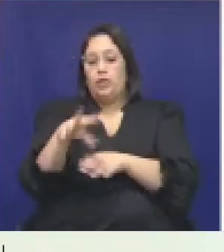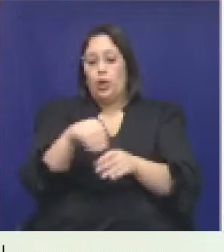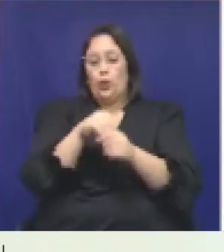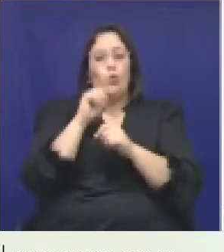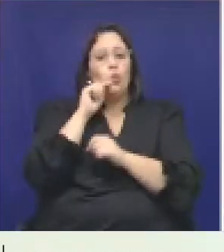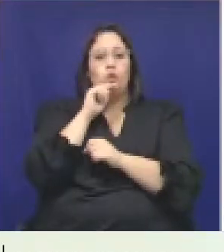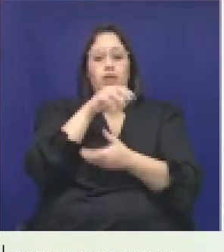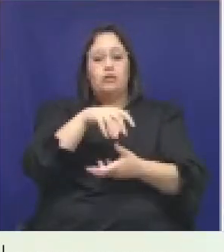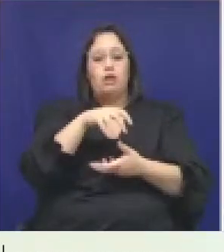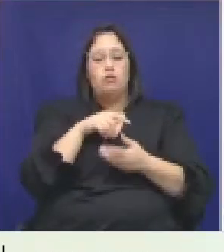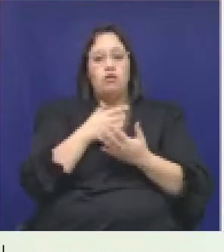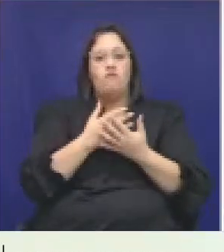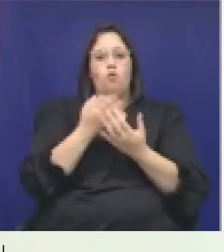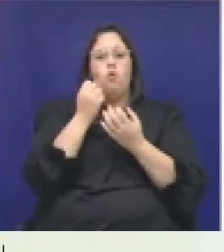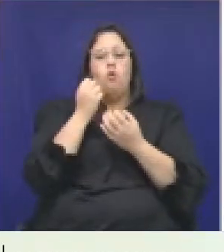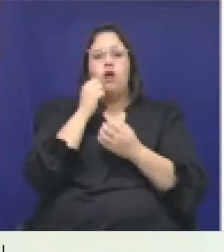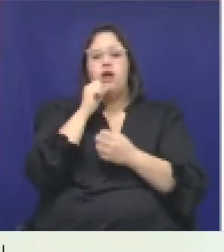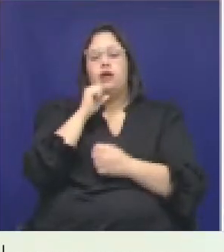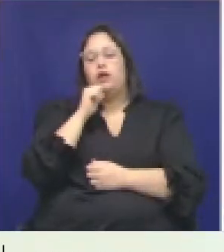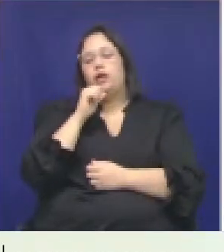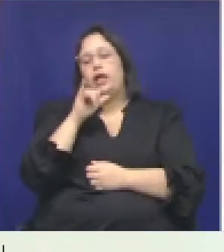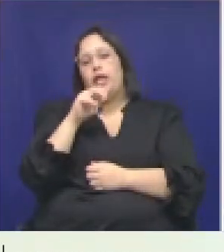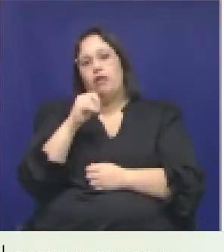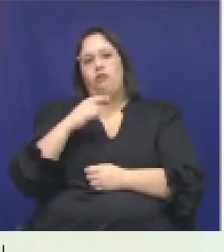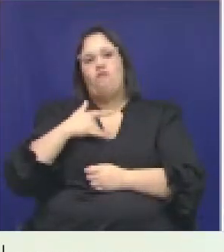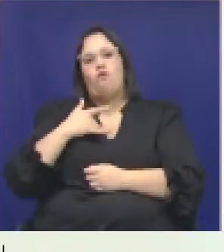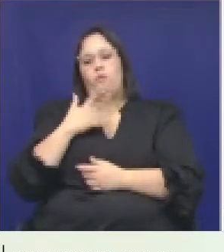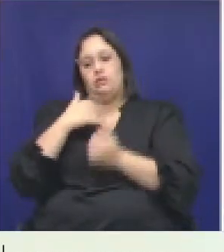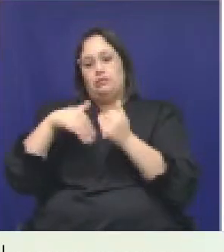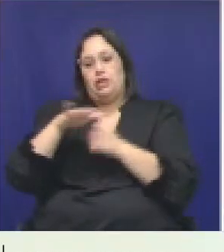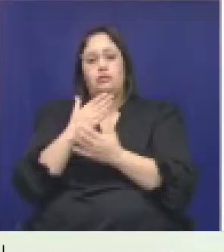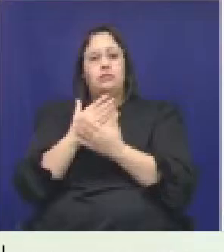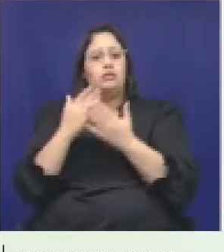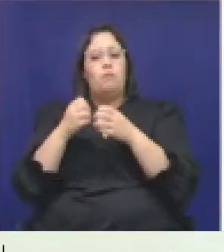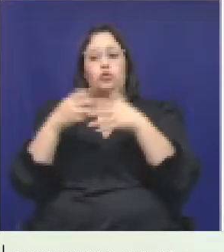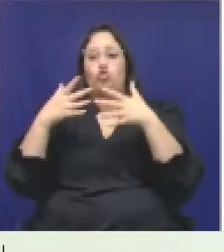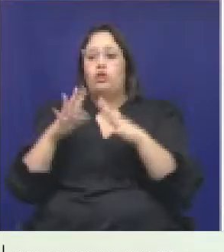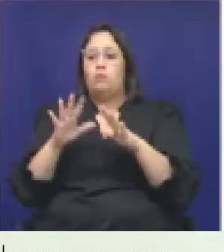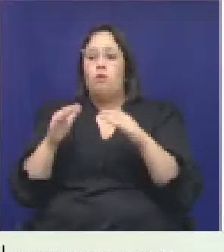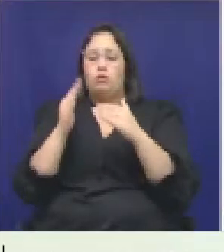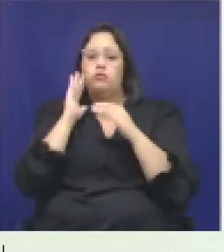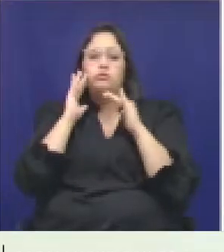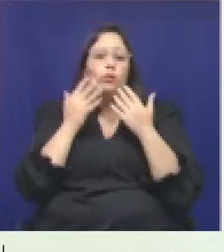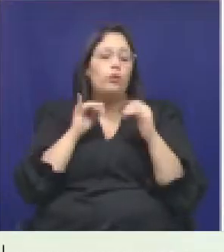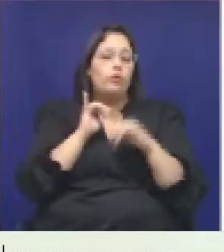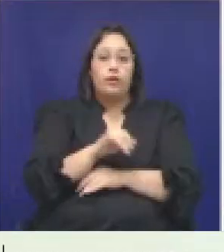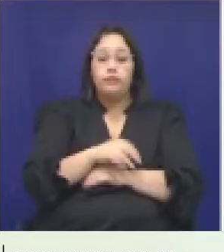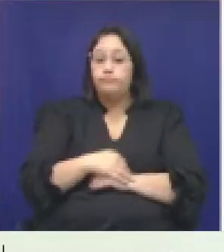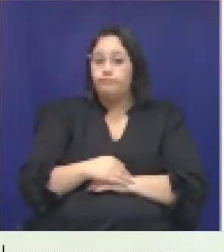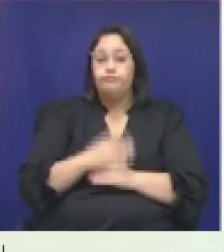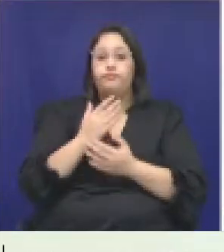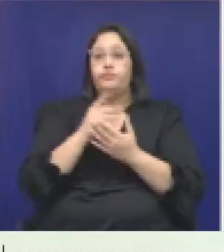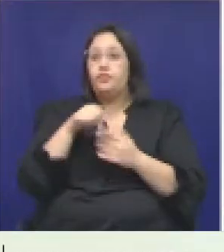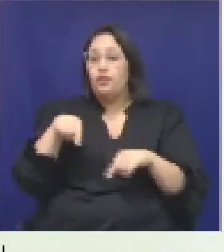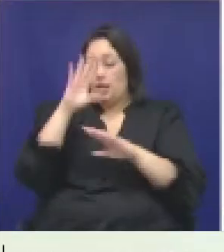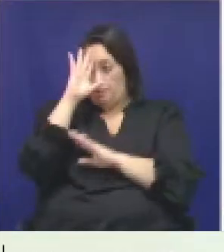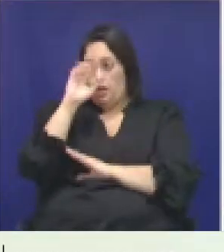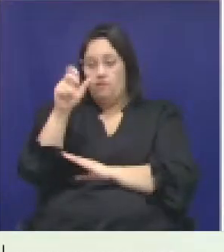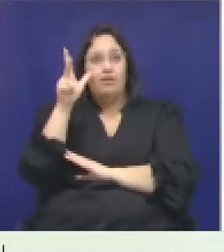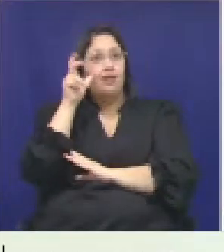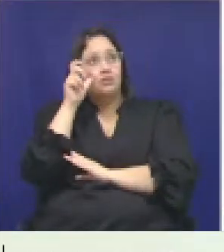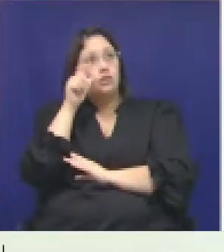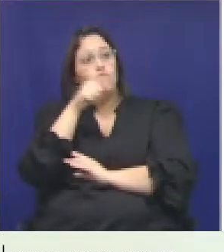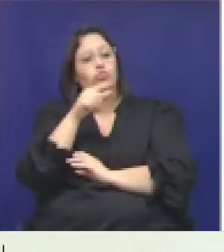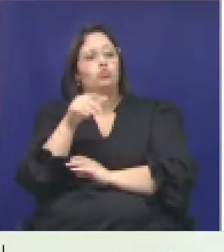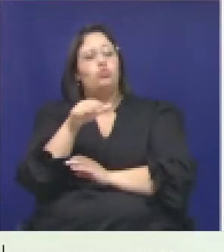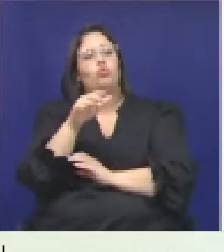quarterly data on the informal sector, some in the majority party do not know this. They believe that they must listen to a bank CEO